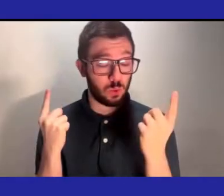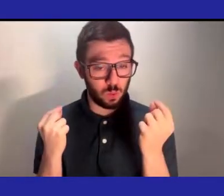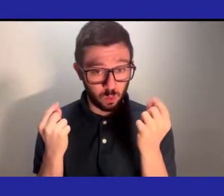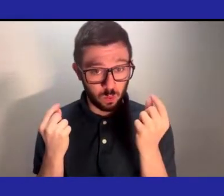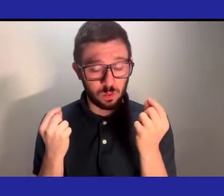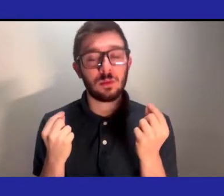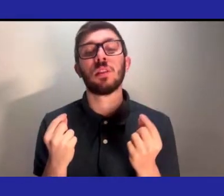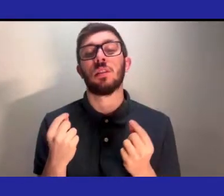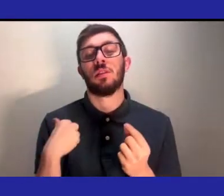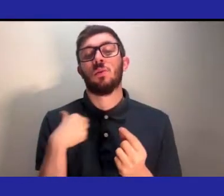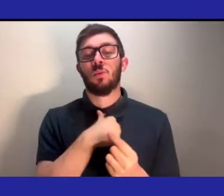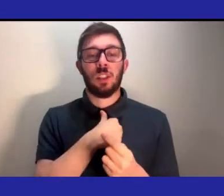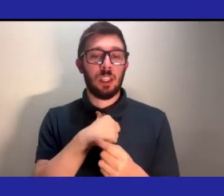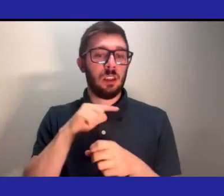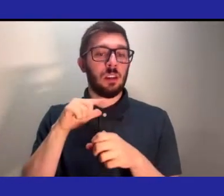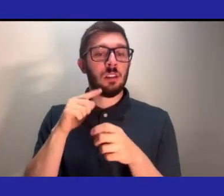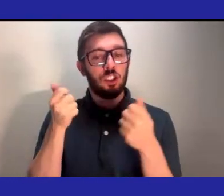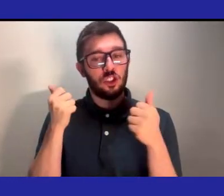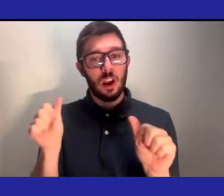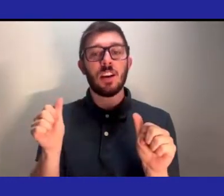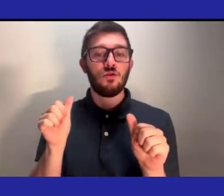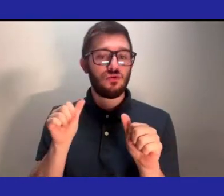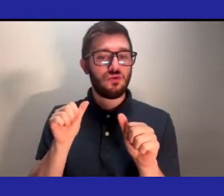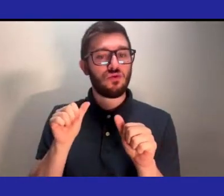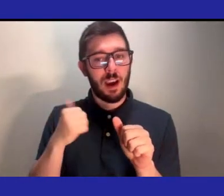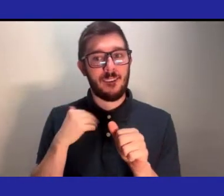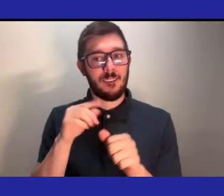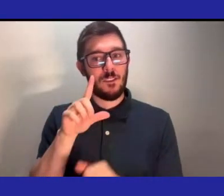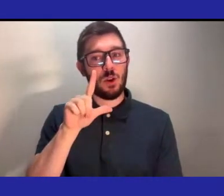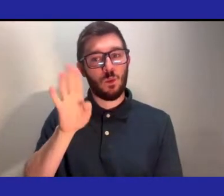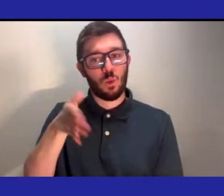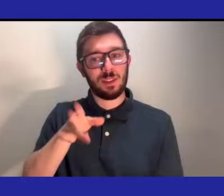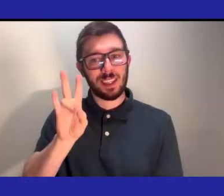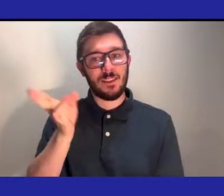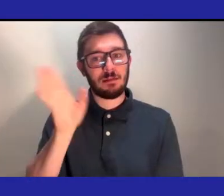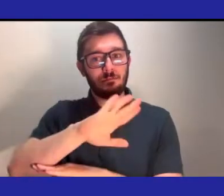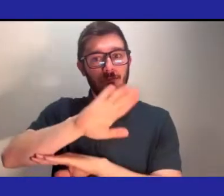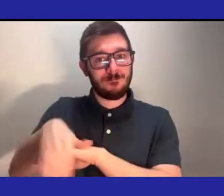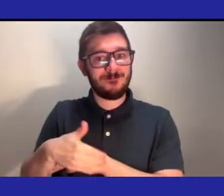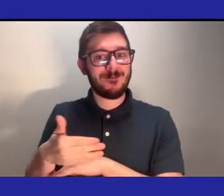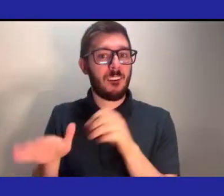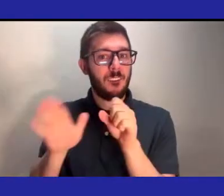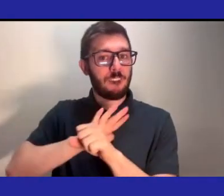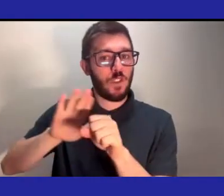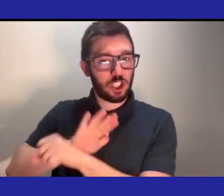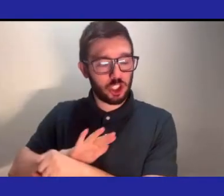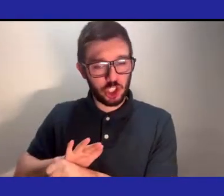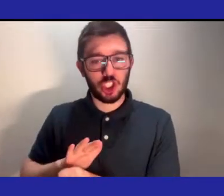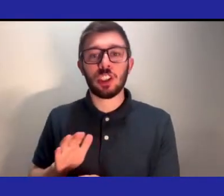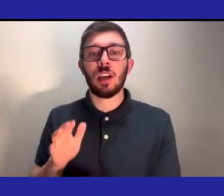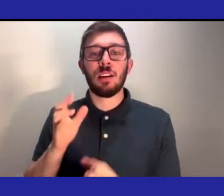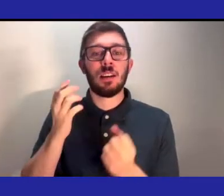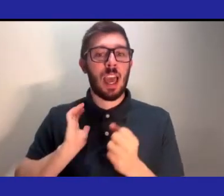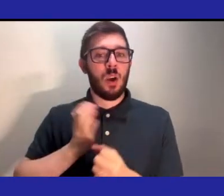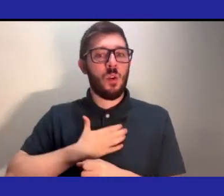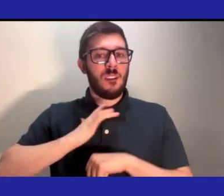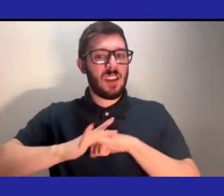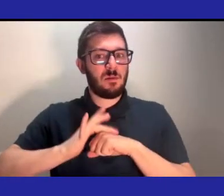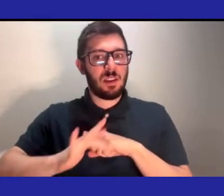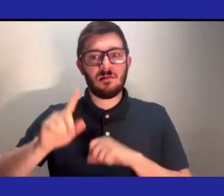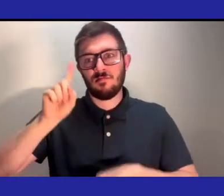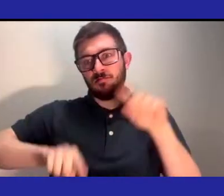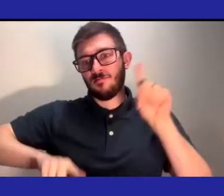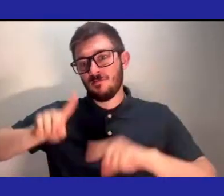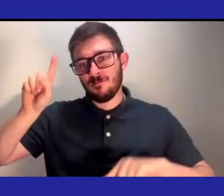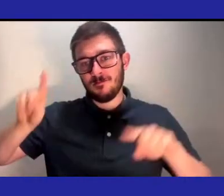worked on trying to get coverage 24/7. There was a lot of variability in our ability to provide coverage to the emergency rooms